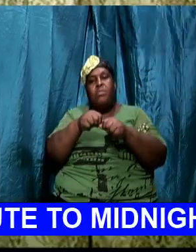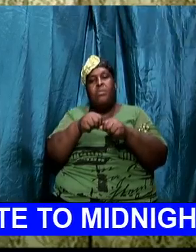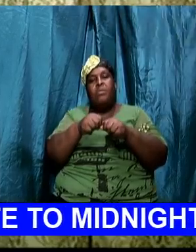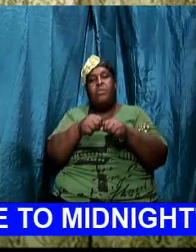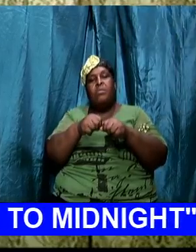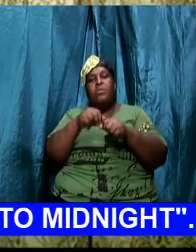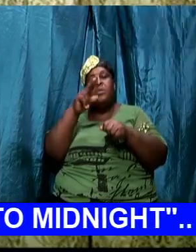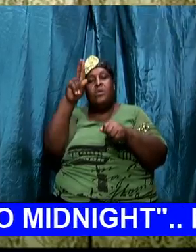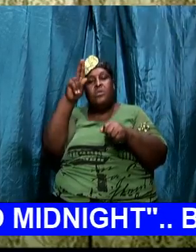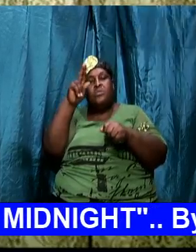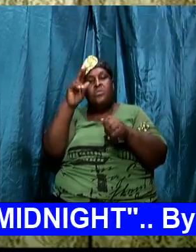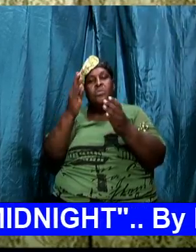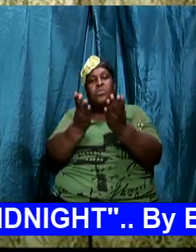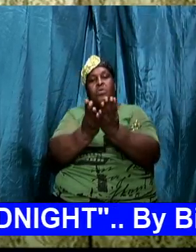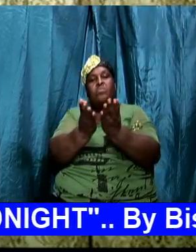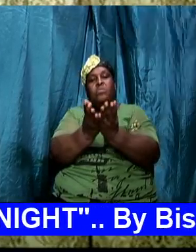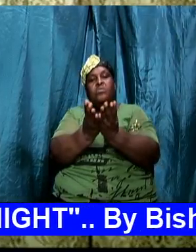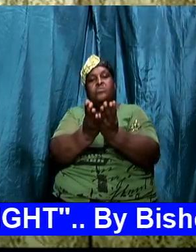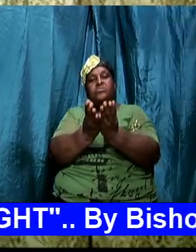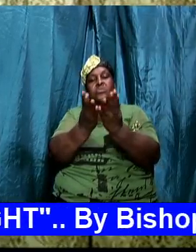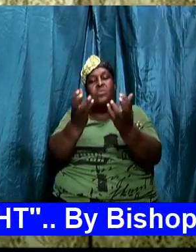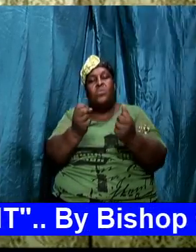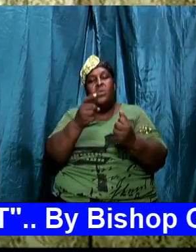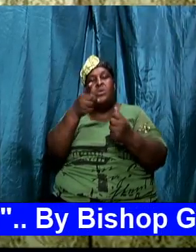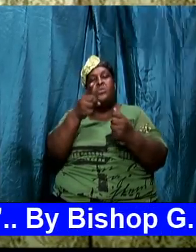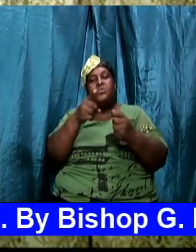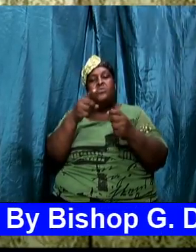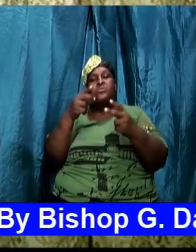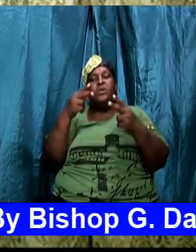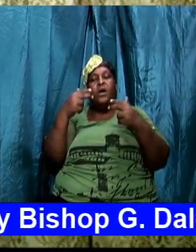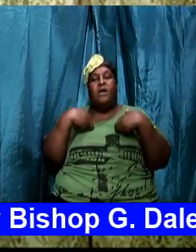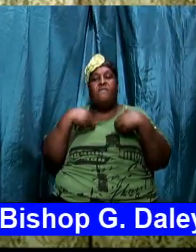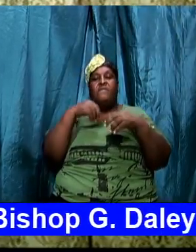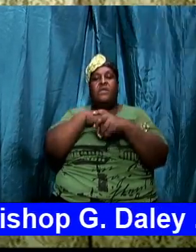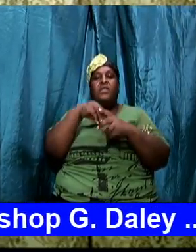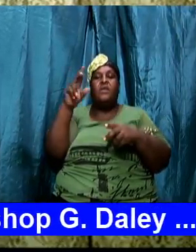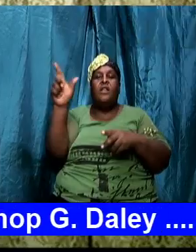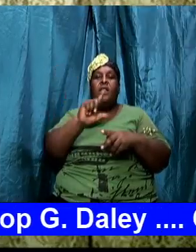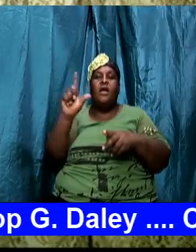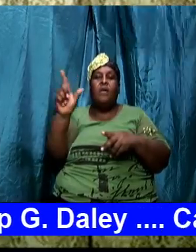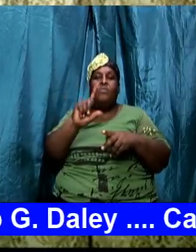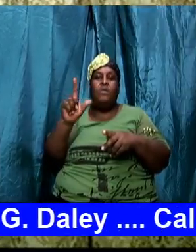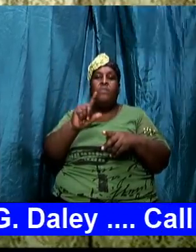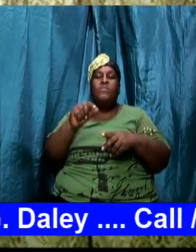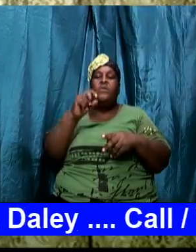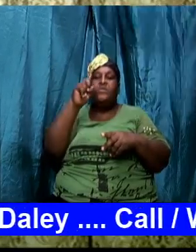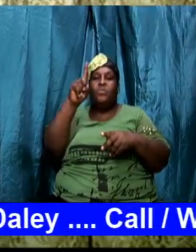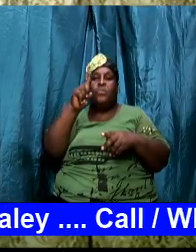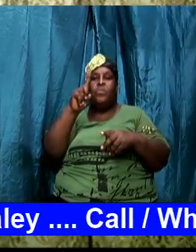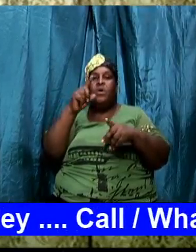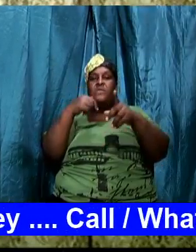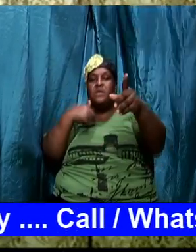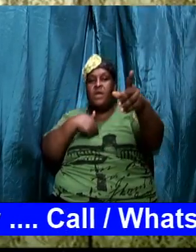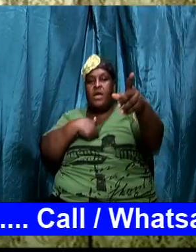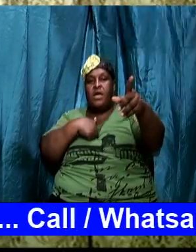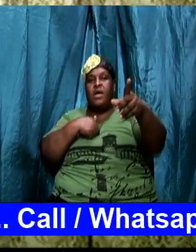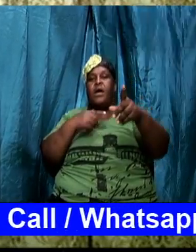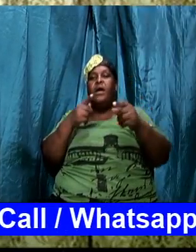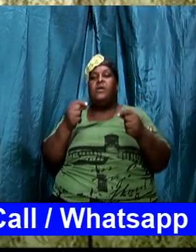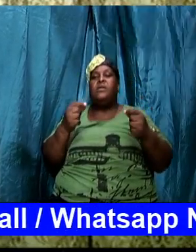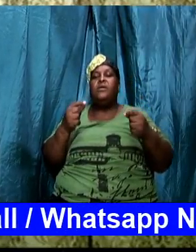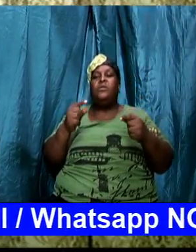we would like you to have in your library. One, the one that I did on the end times, 1 minute to